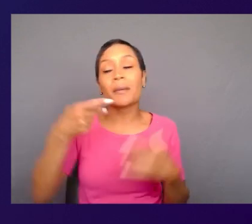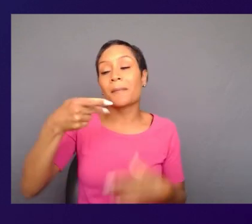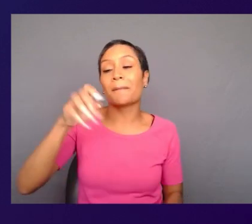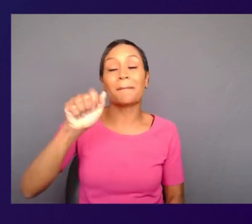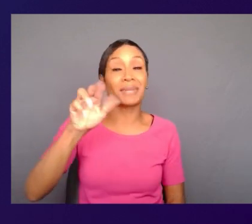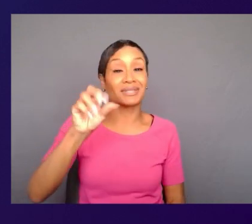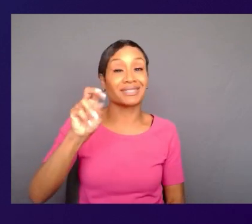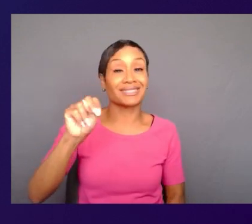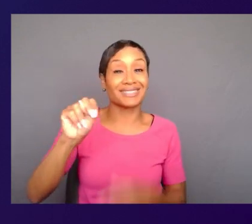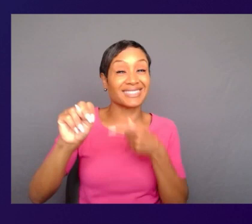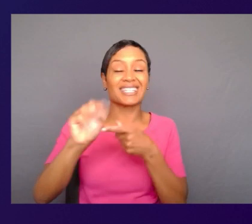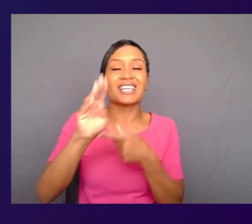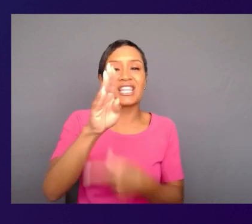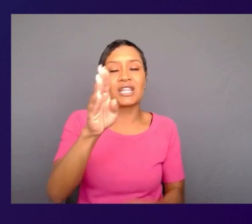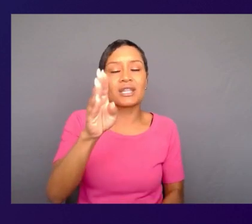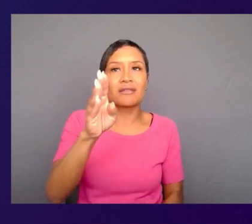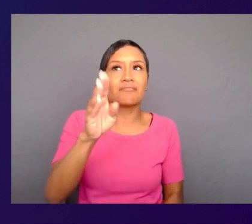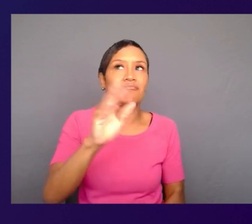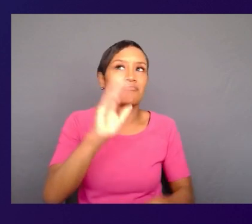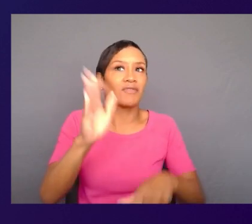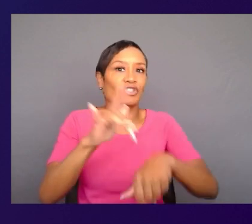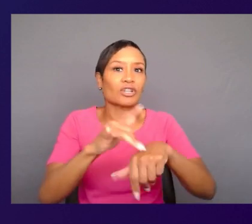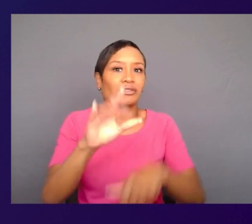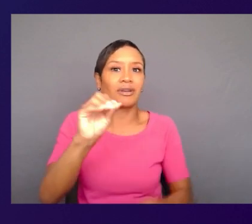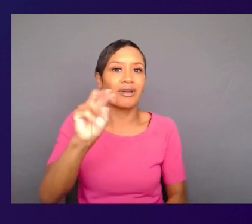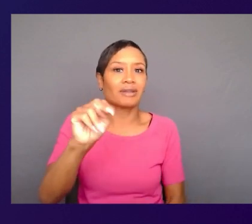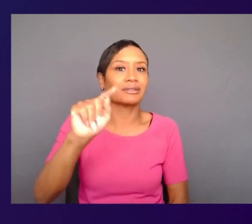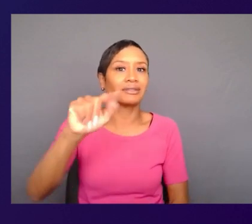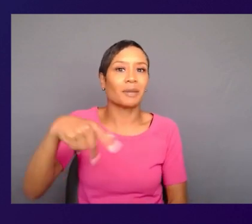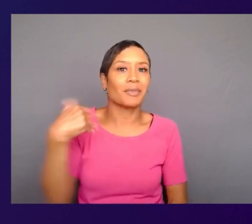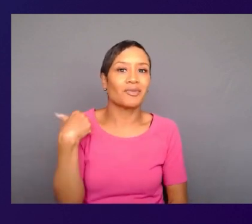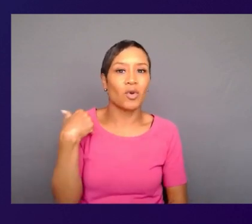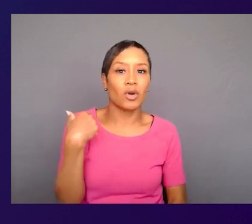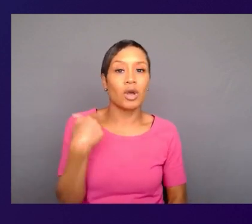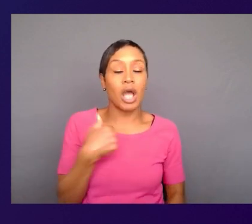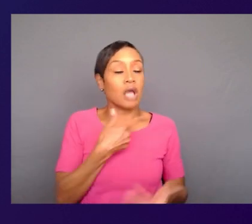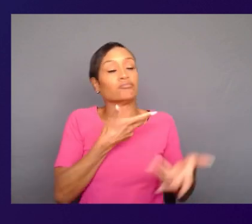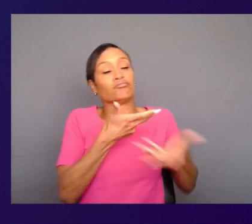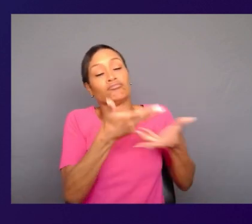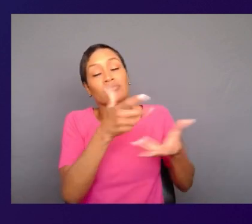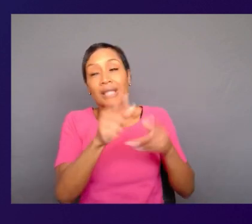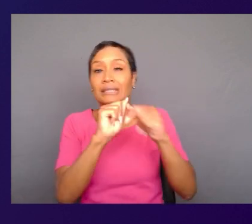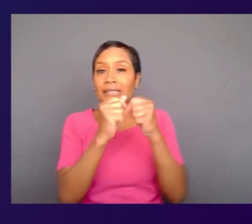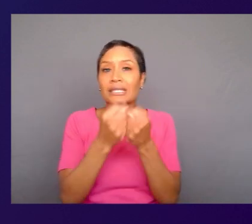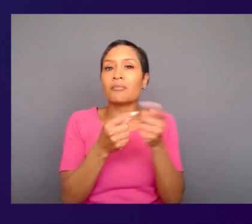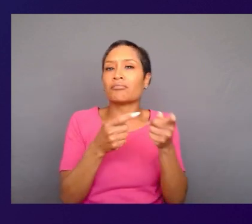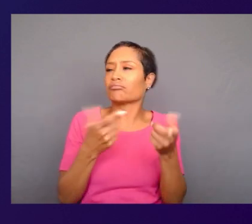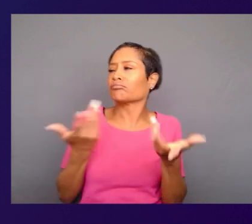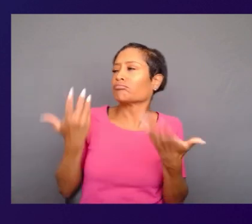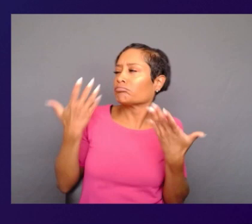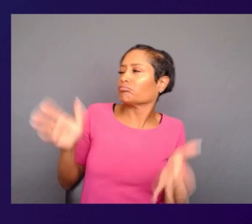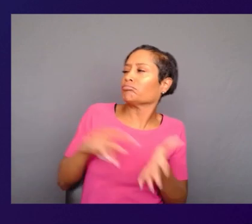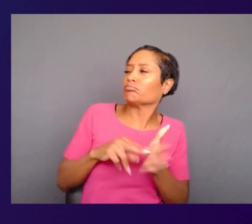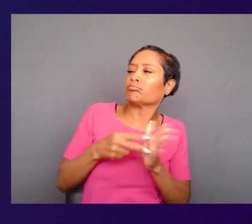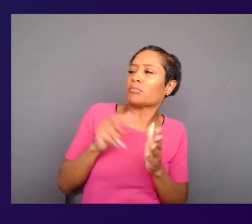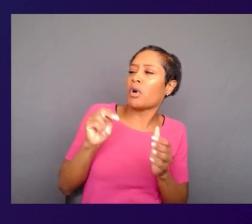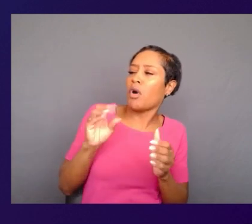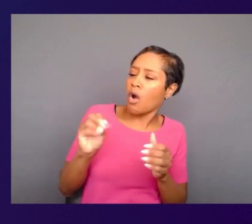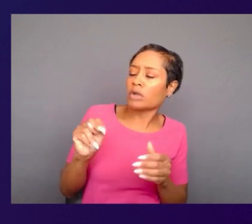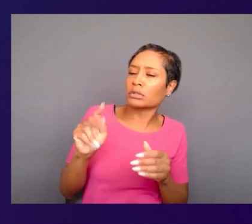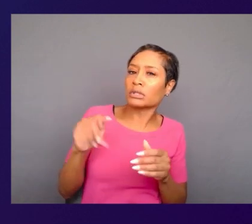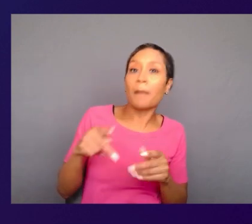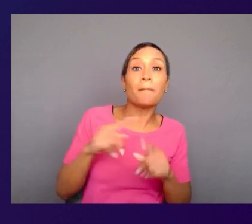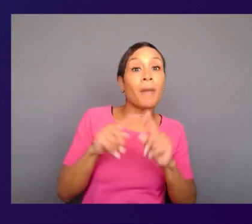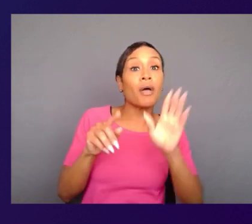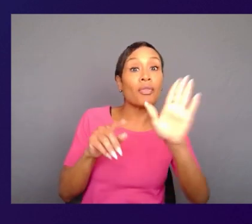customer has actually has not used ONTAP before. The team we worked with, they weren't familiar with ONTAP, but they had a workload that could